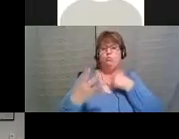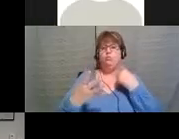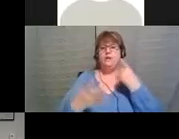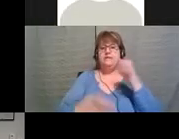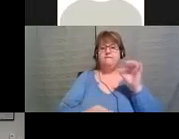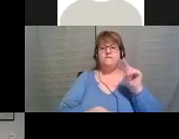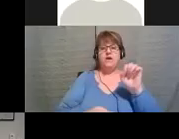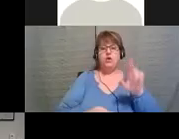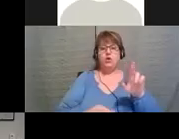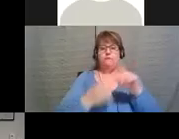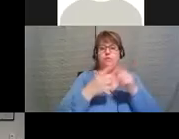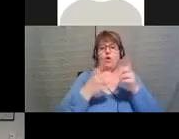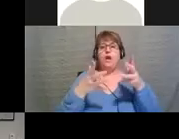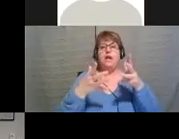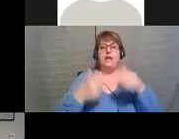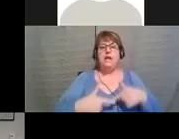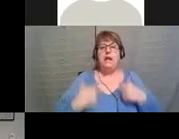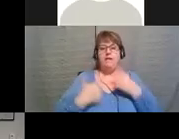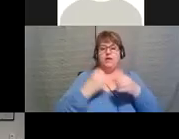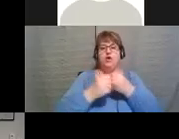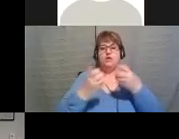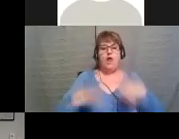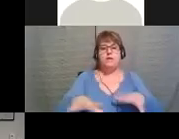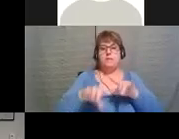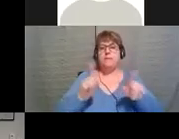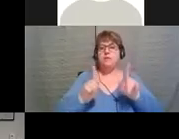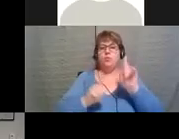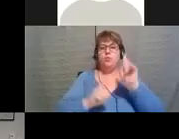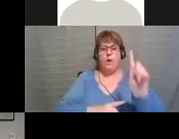life years lost in low-income nations, except which one?